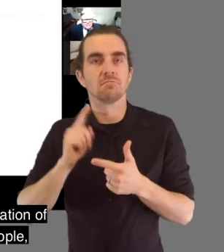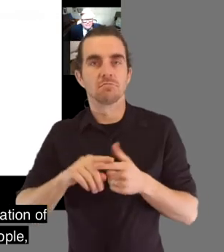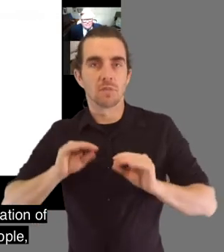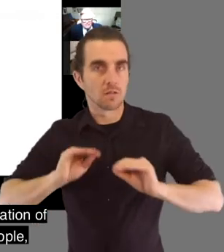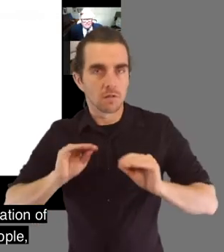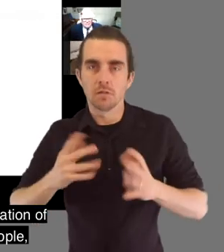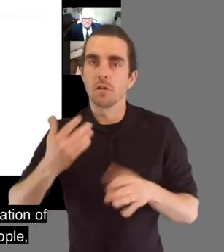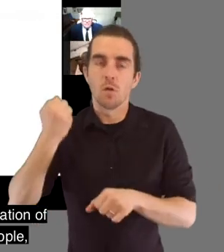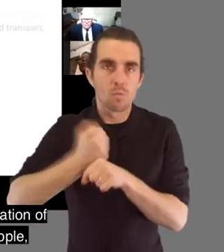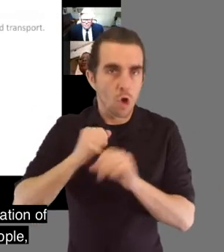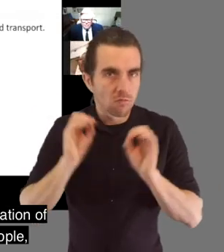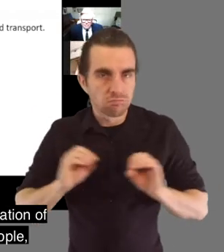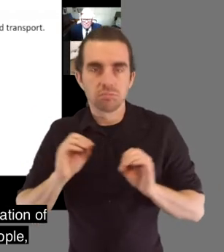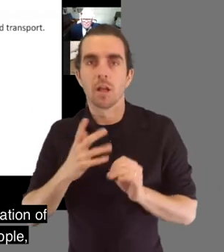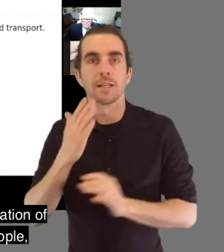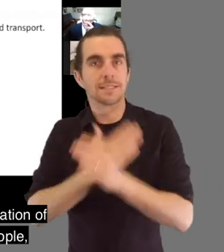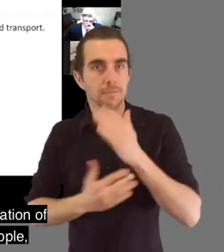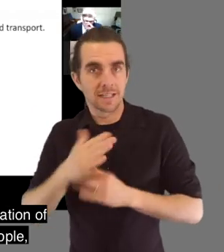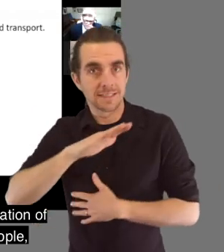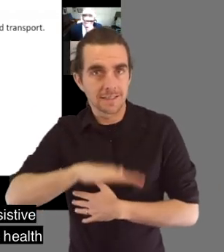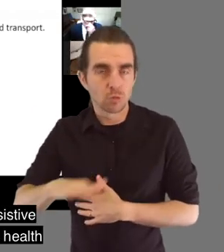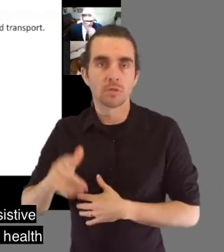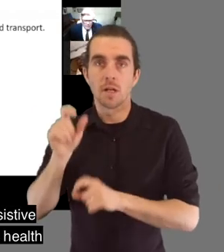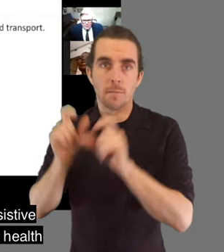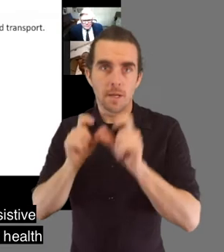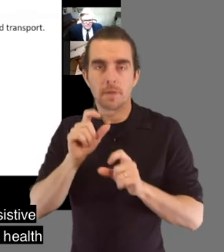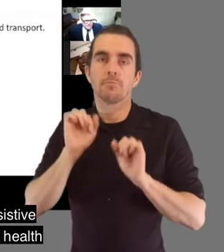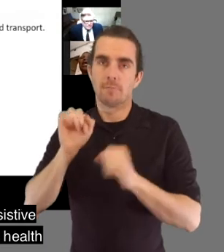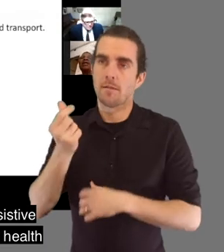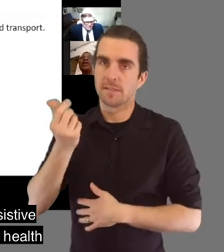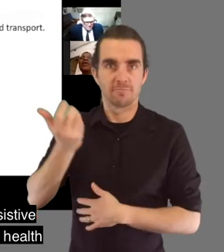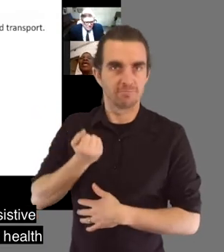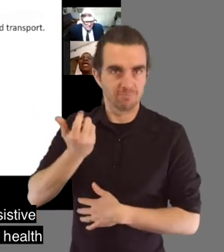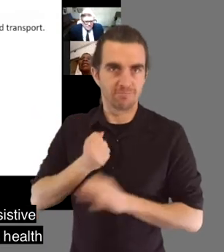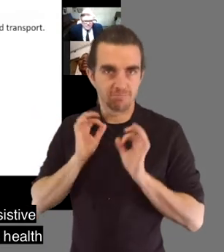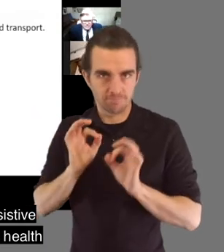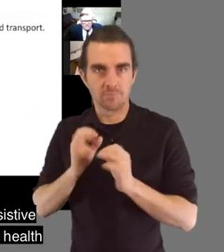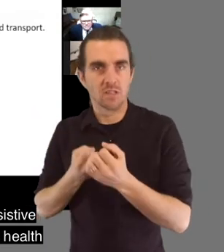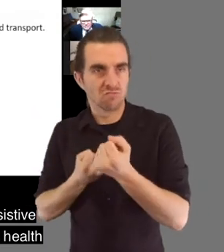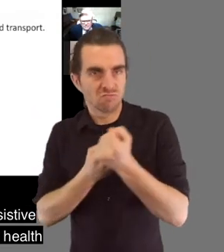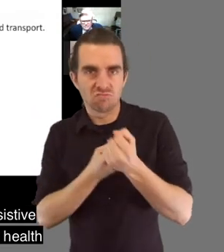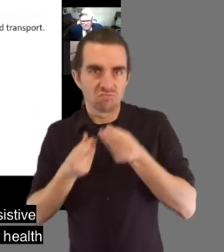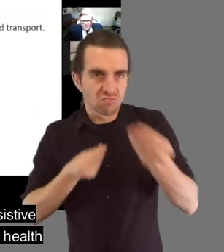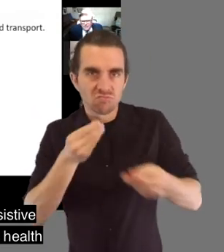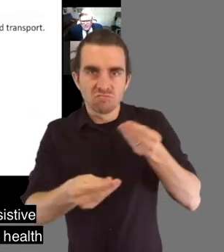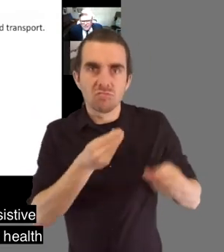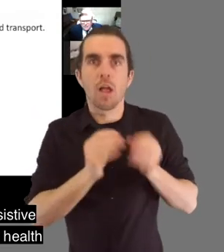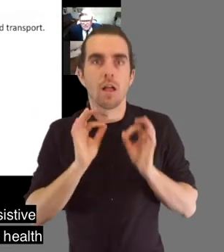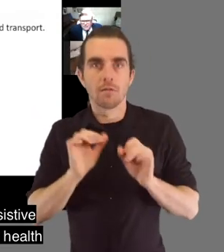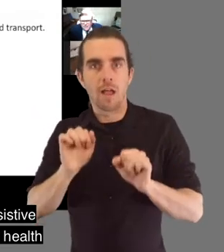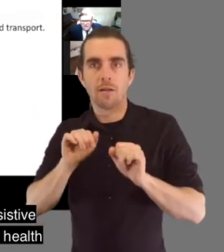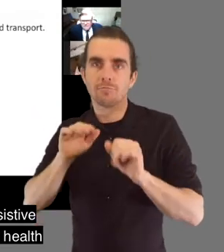poverty, high level of unemployment, education of disabled children and young, access to social security and